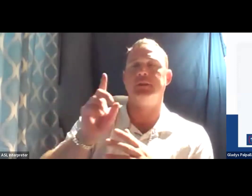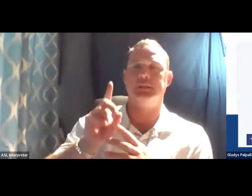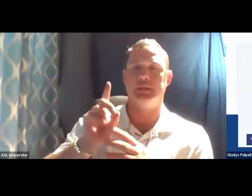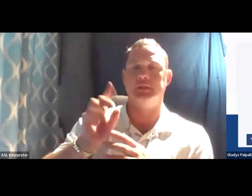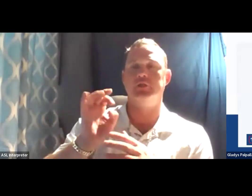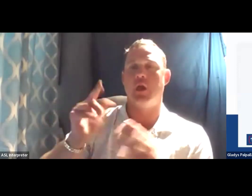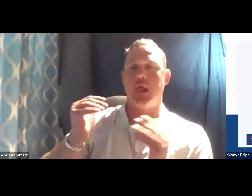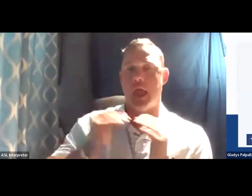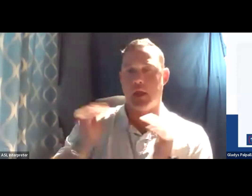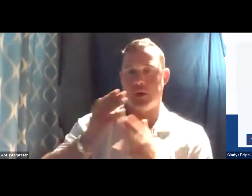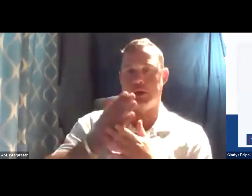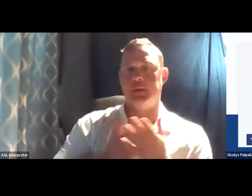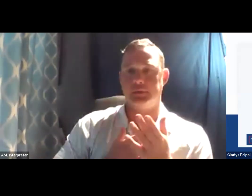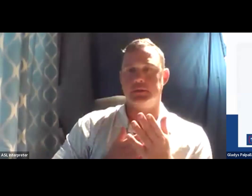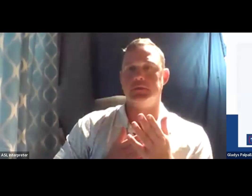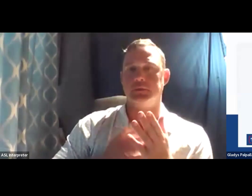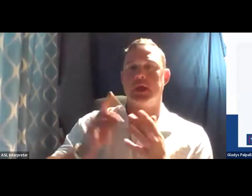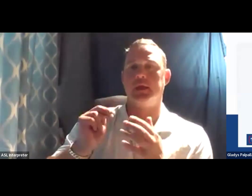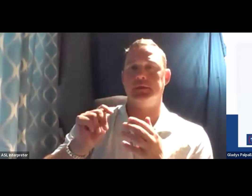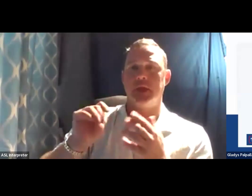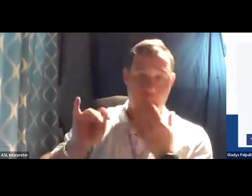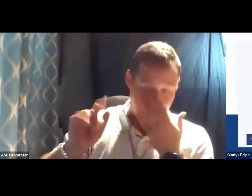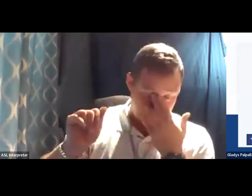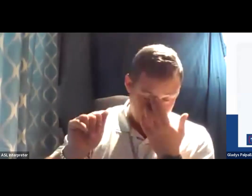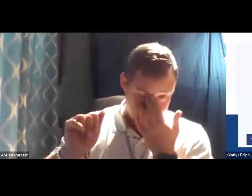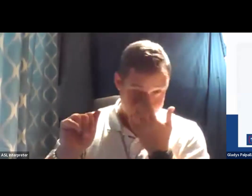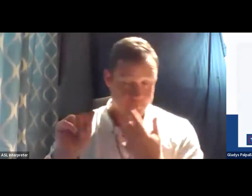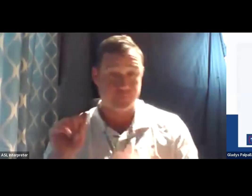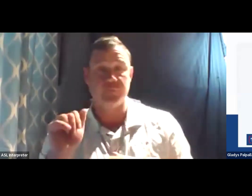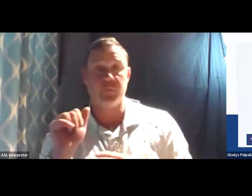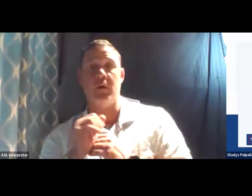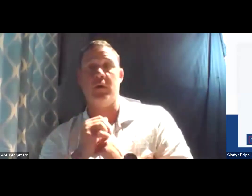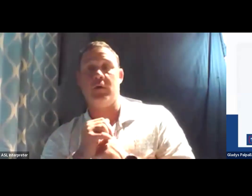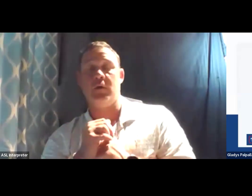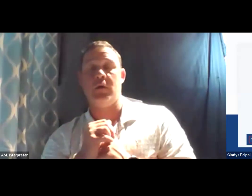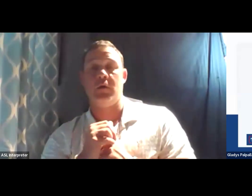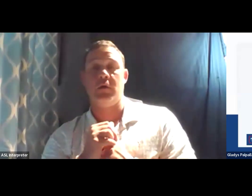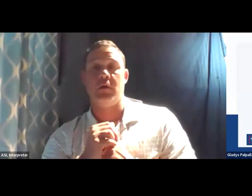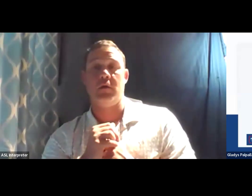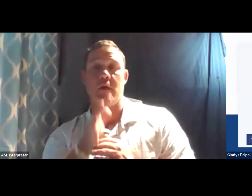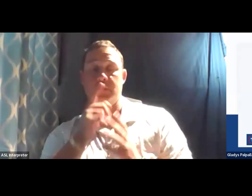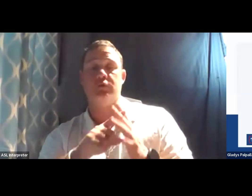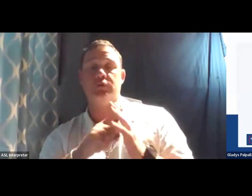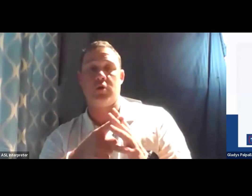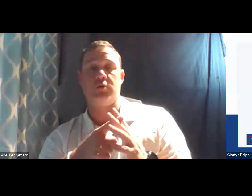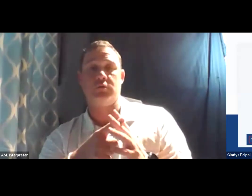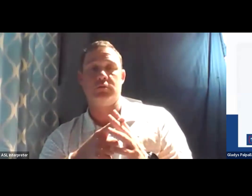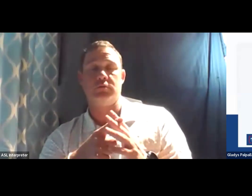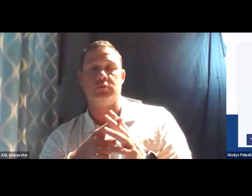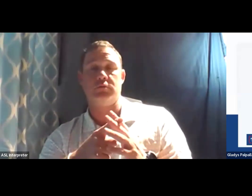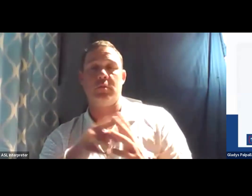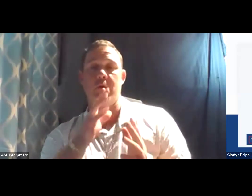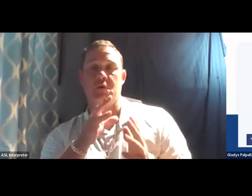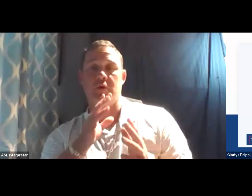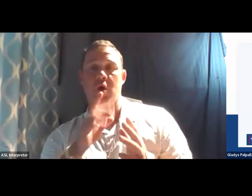equity piece of the puzzle for NTIA. And so I'll get into it. I'll be talking